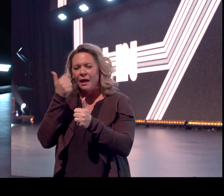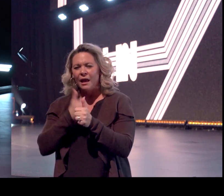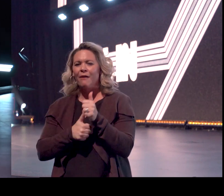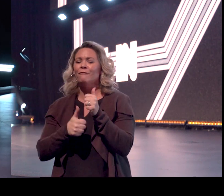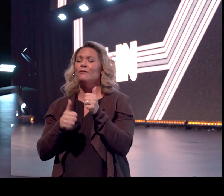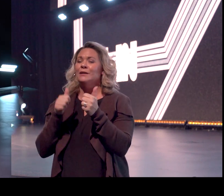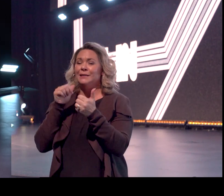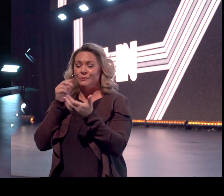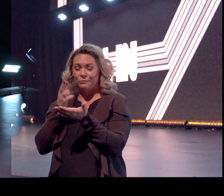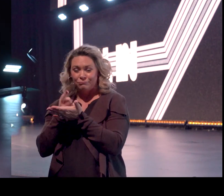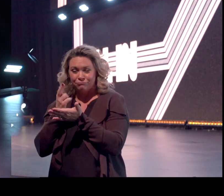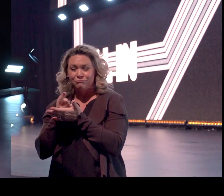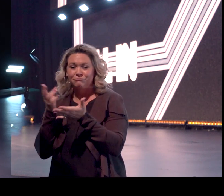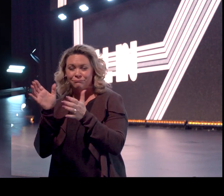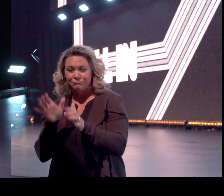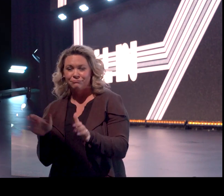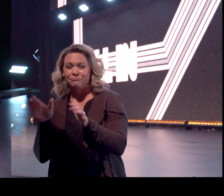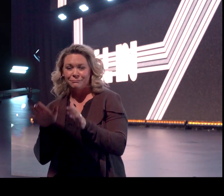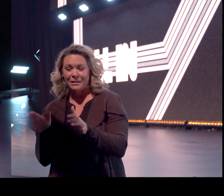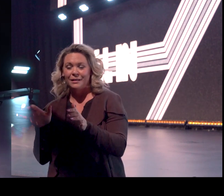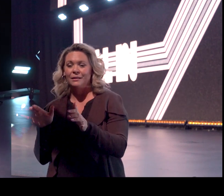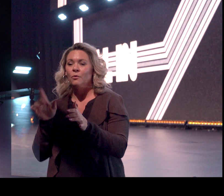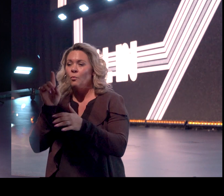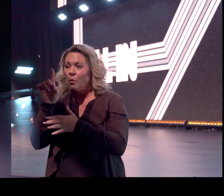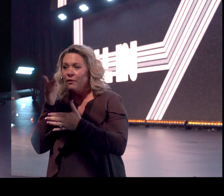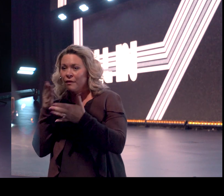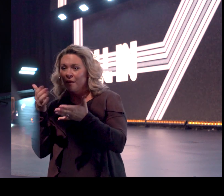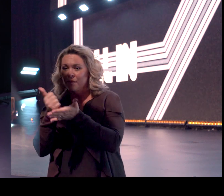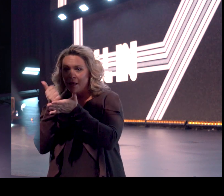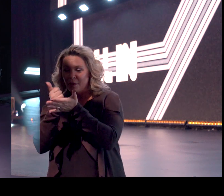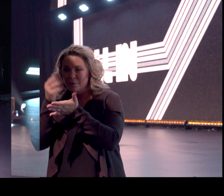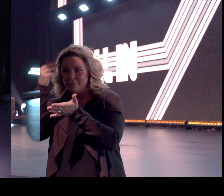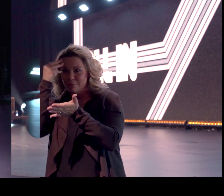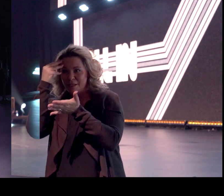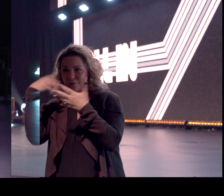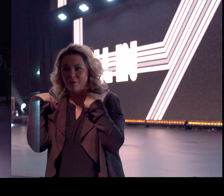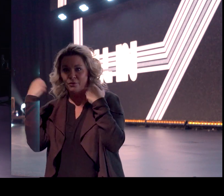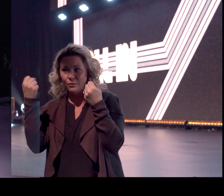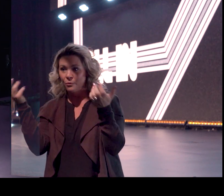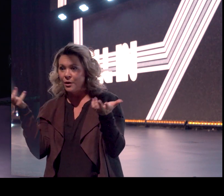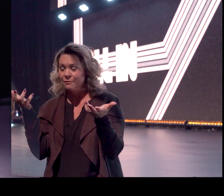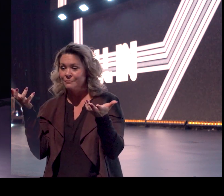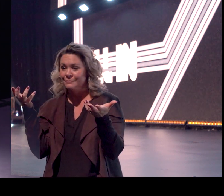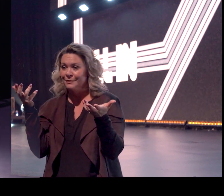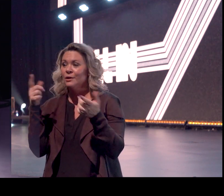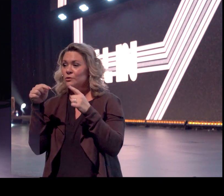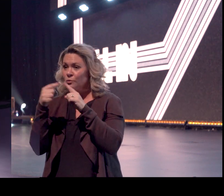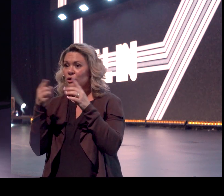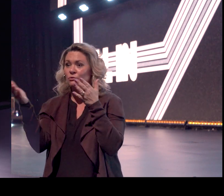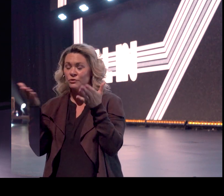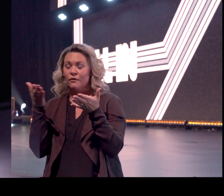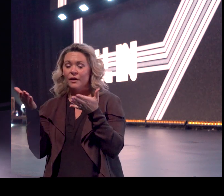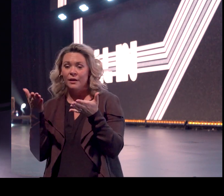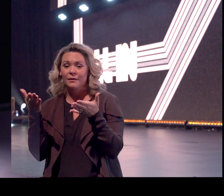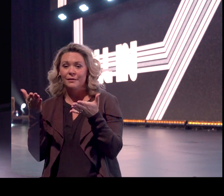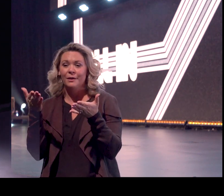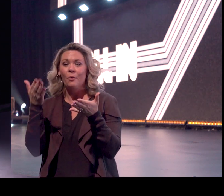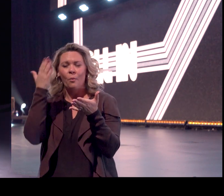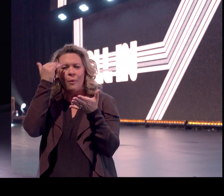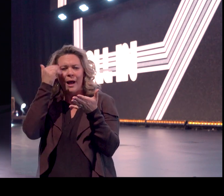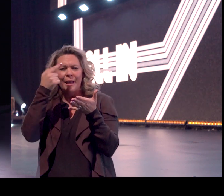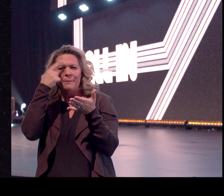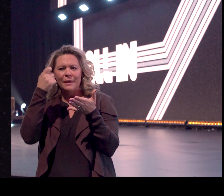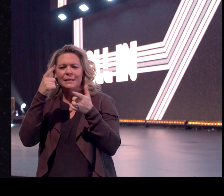And that's why every study says there's one thing that helps mental health. It's when you start serving. Did you know